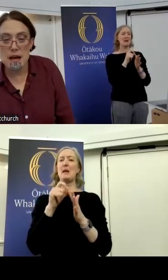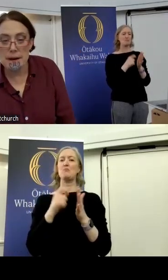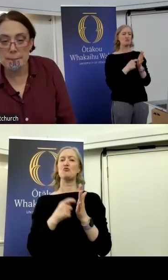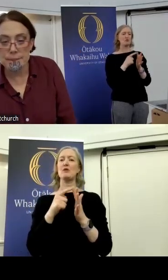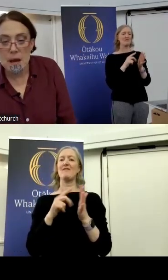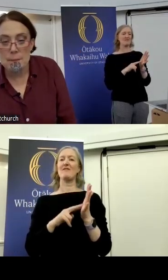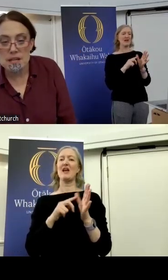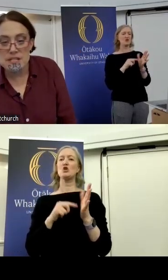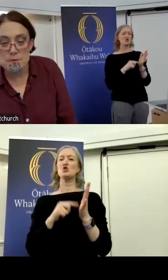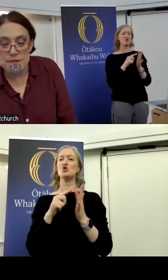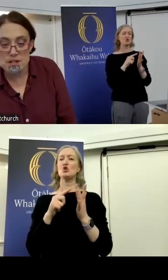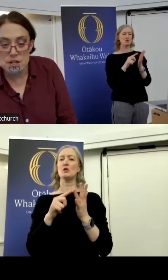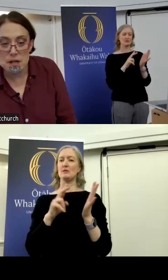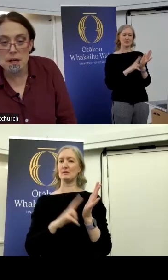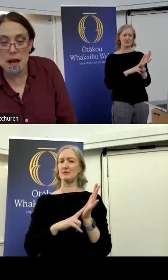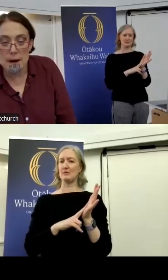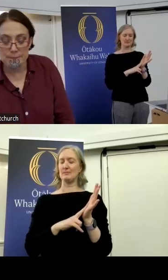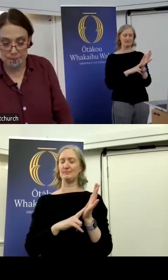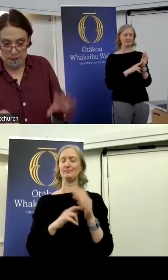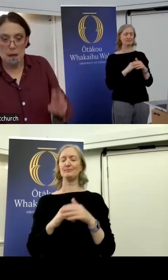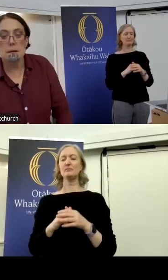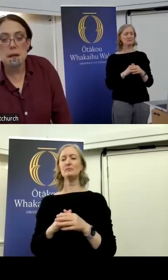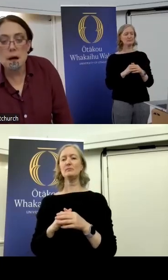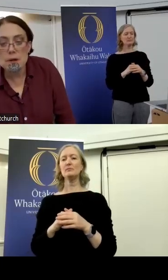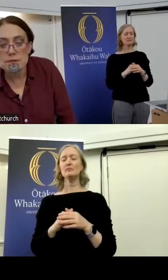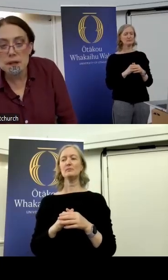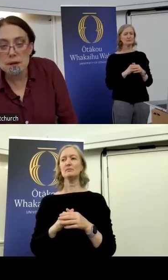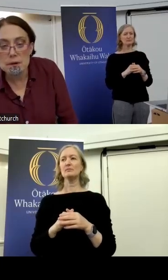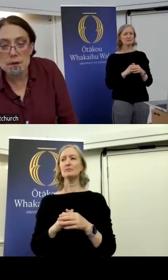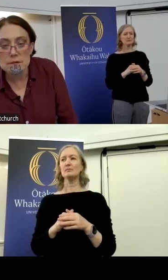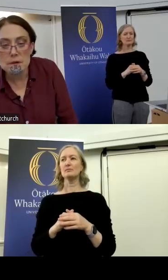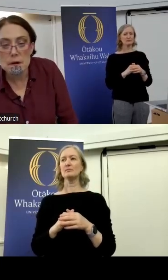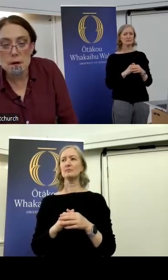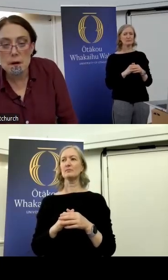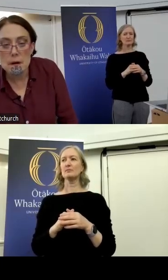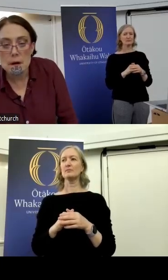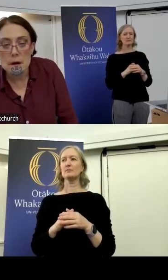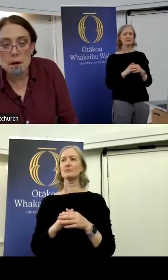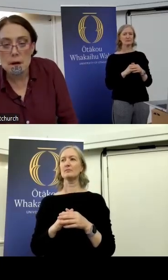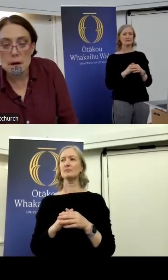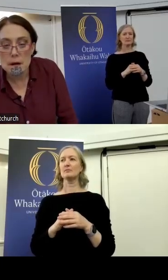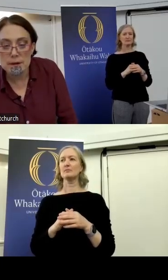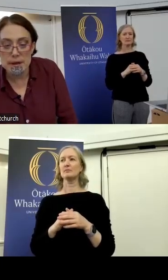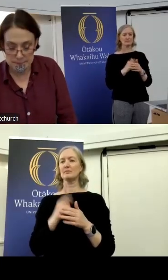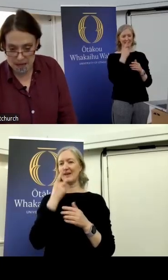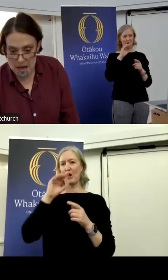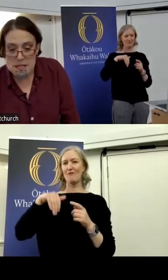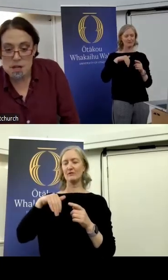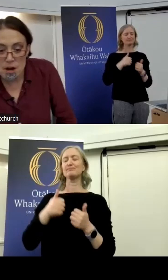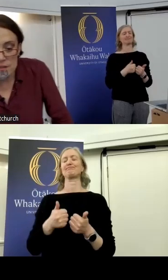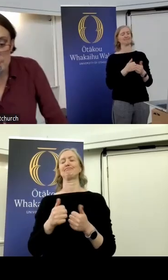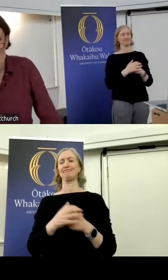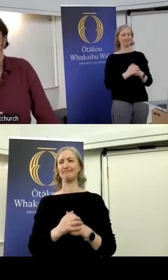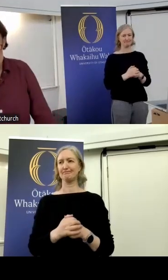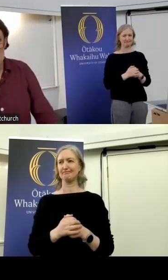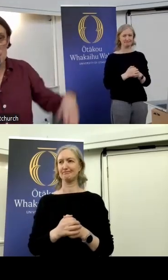that by deprivation, I wonder if I can get rid of this. There we go.